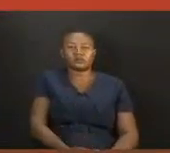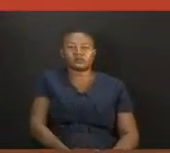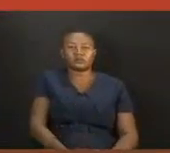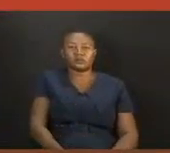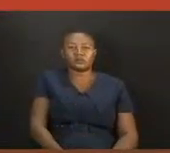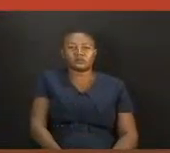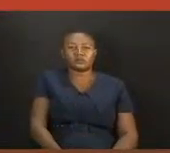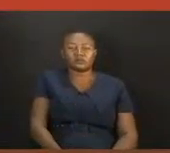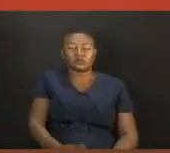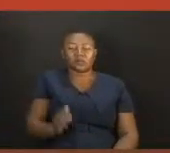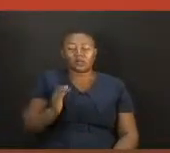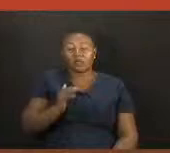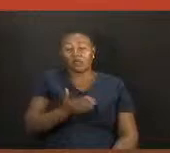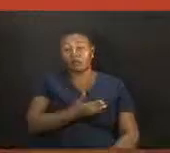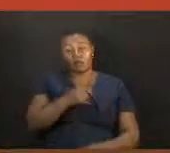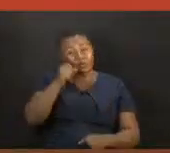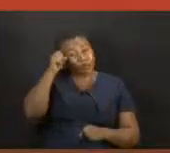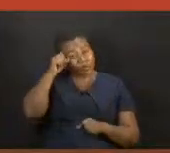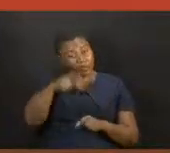own senior brother